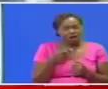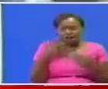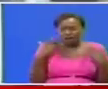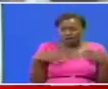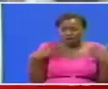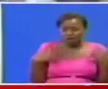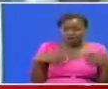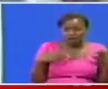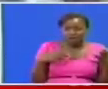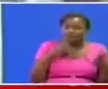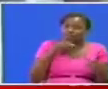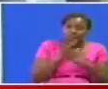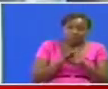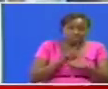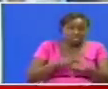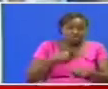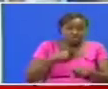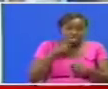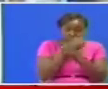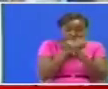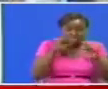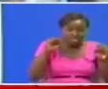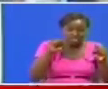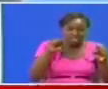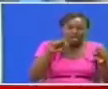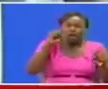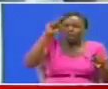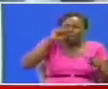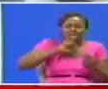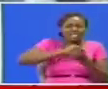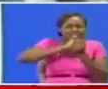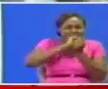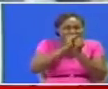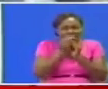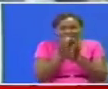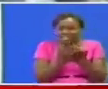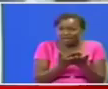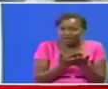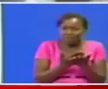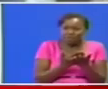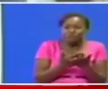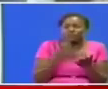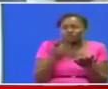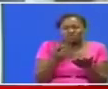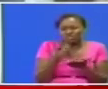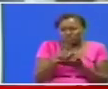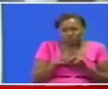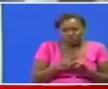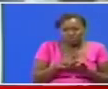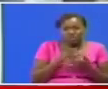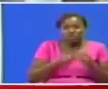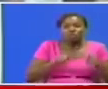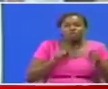promise you that when I become president, we must renegotiate some of this term, some of these loans, to be able to